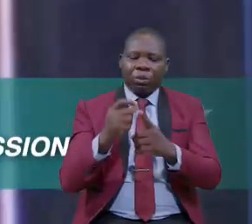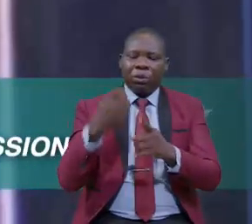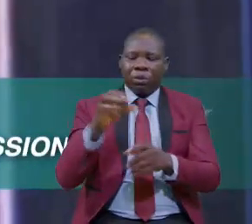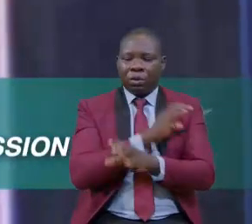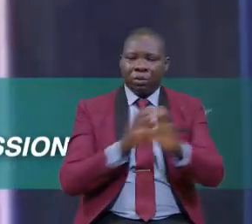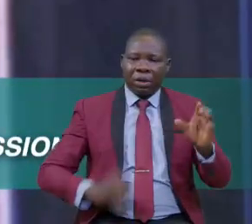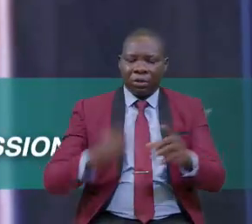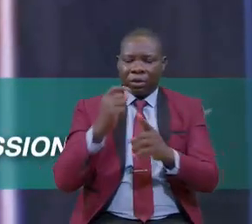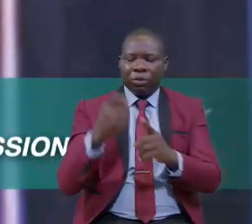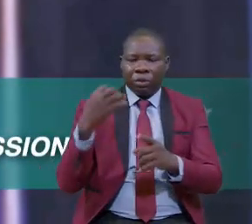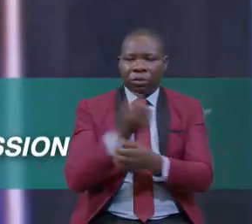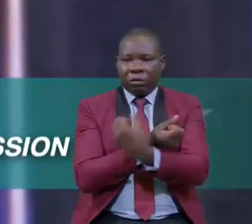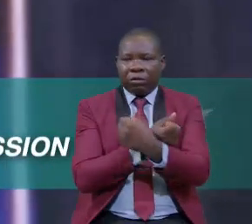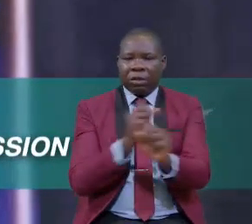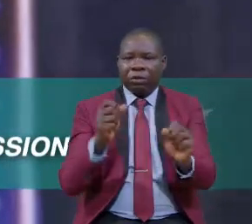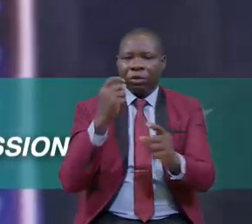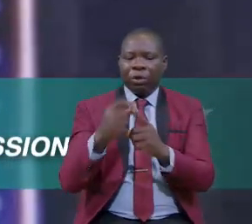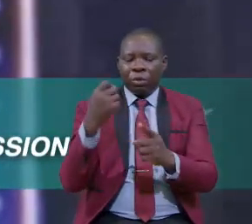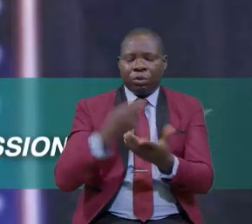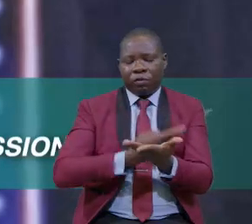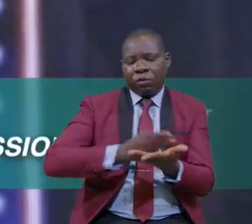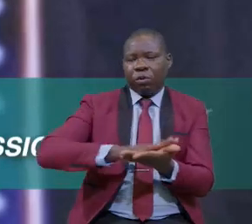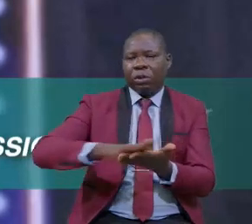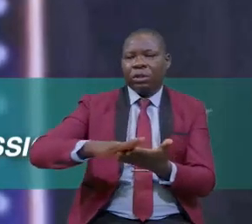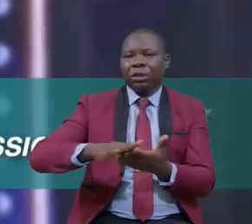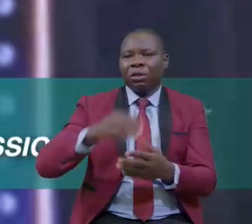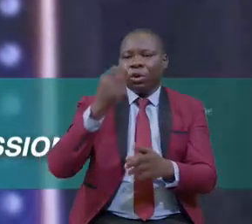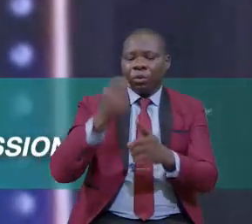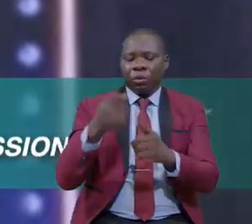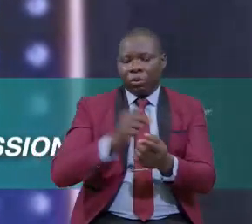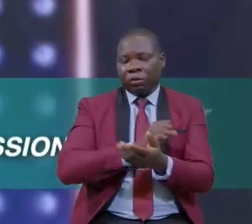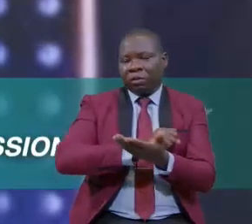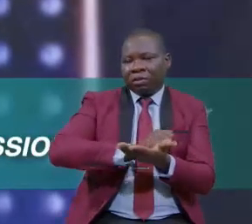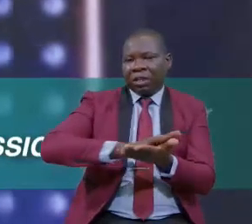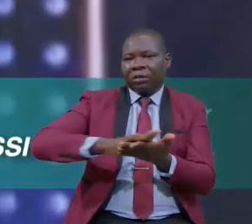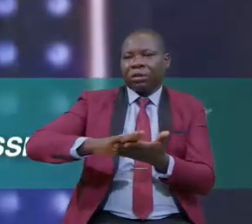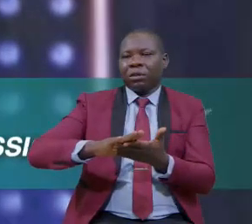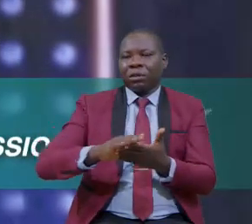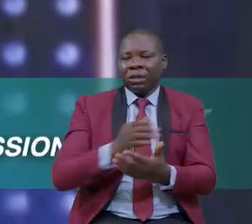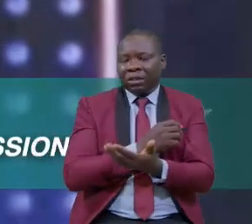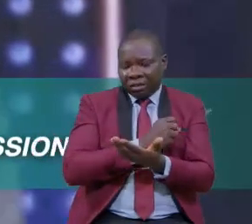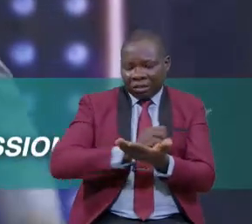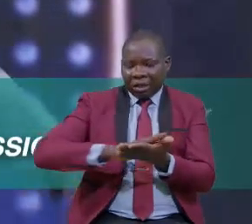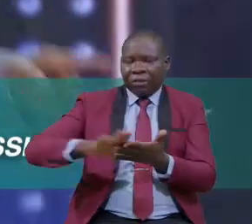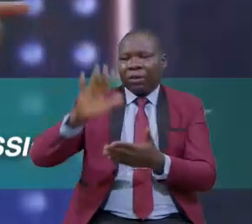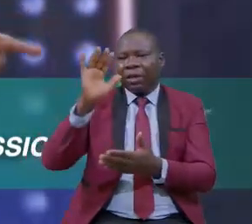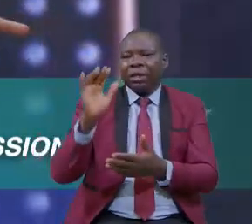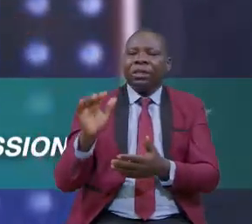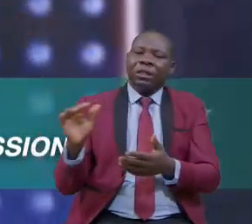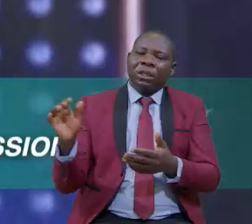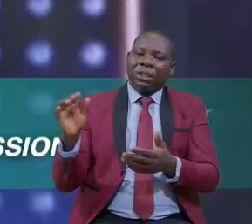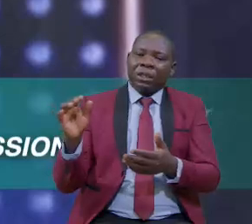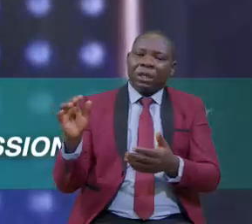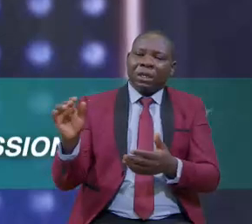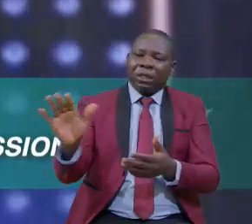salvation, the message of holiness, the message of sanctification, sanctify them through thy truth. Thy